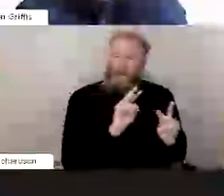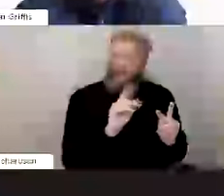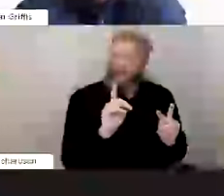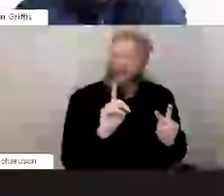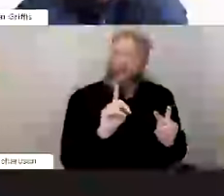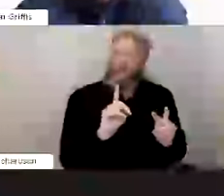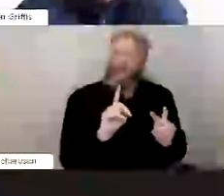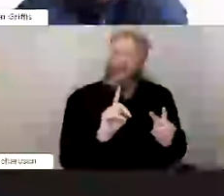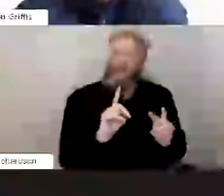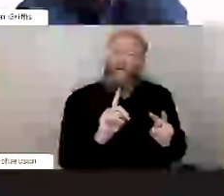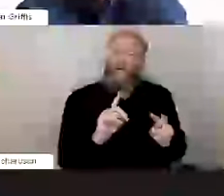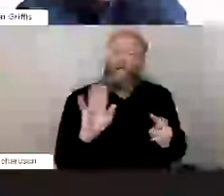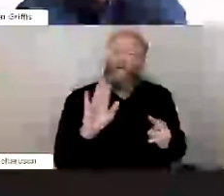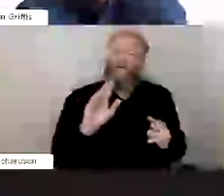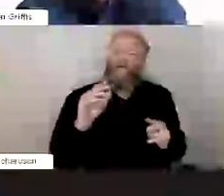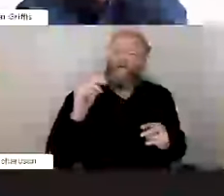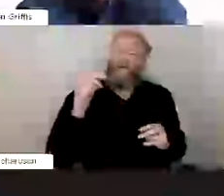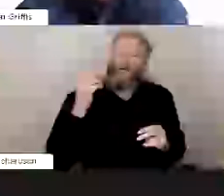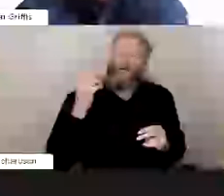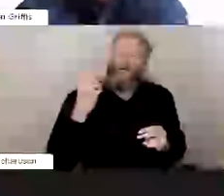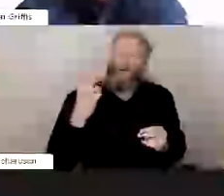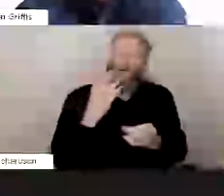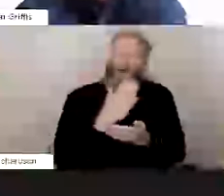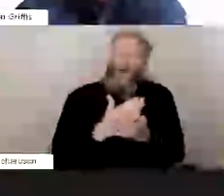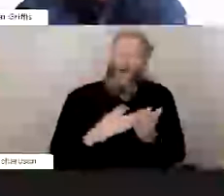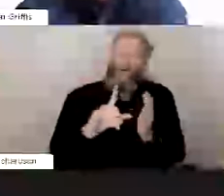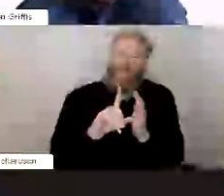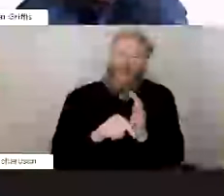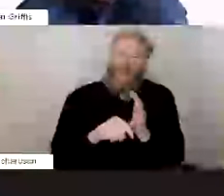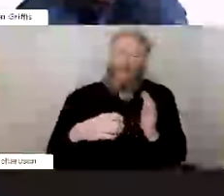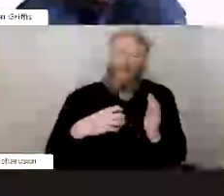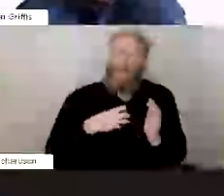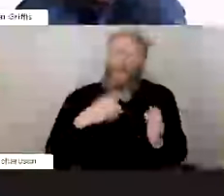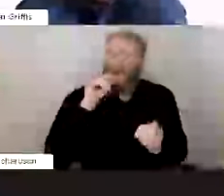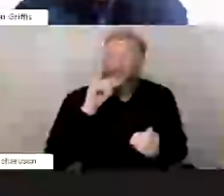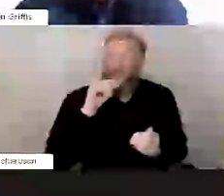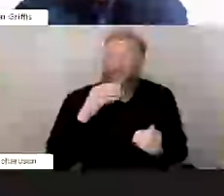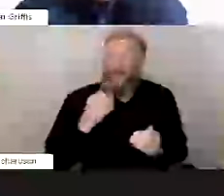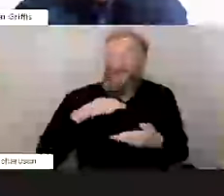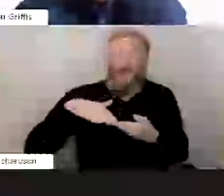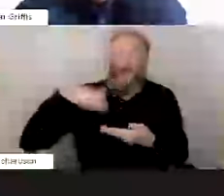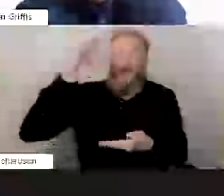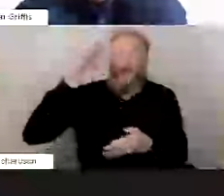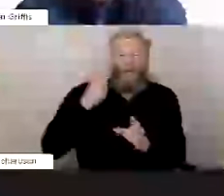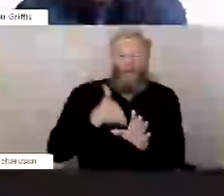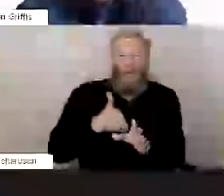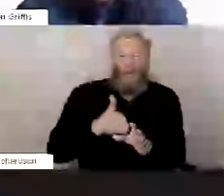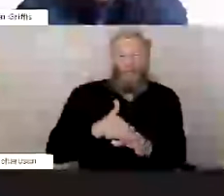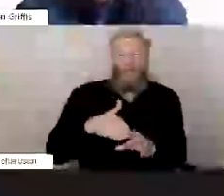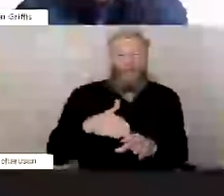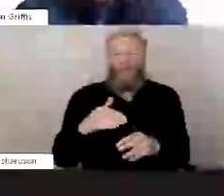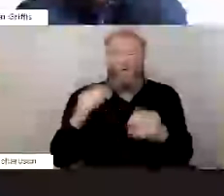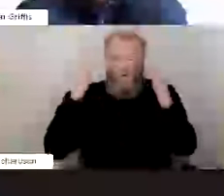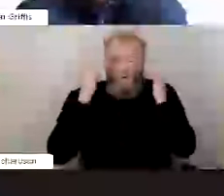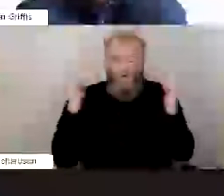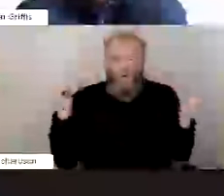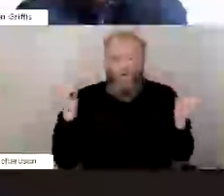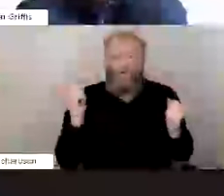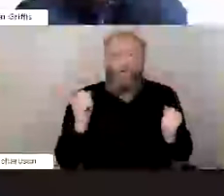at least 2.5 times more likely to experience high psychological distress, 3 times more likely to experience